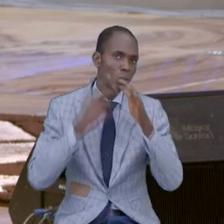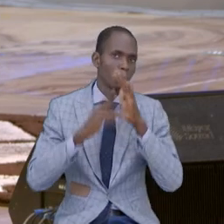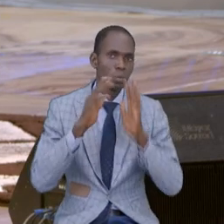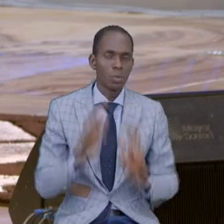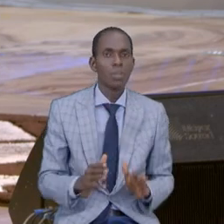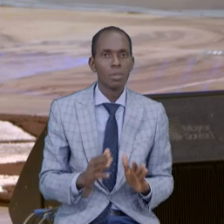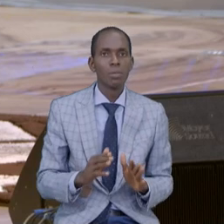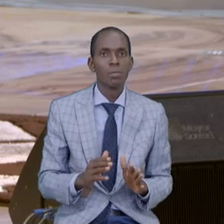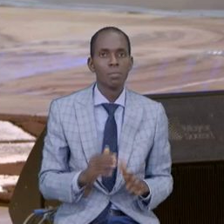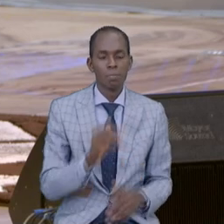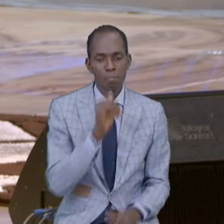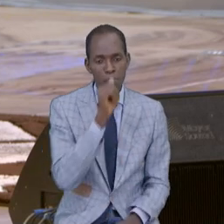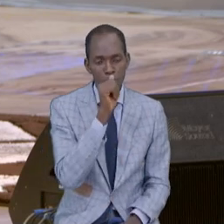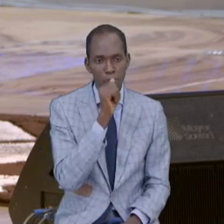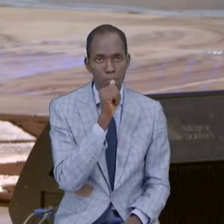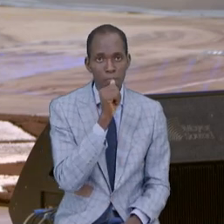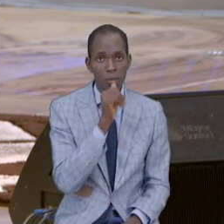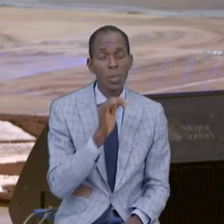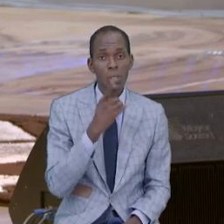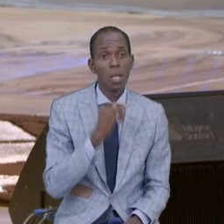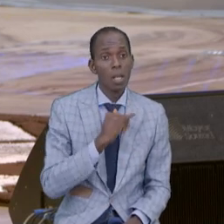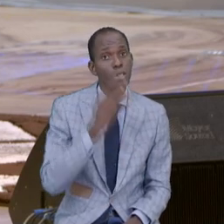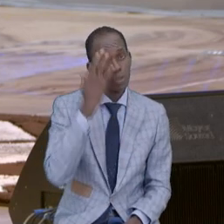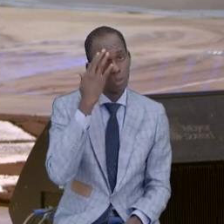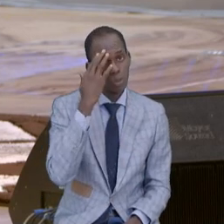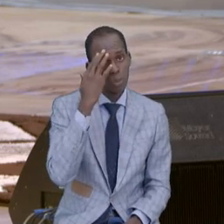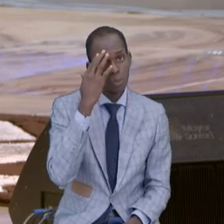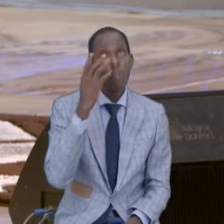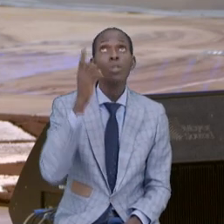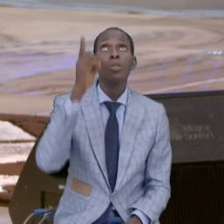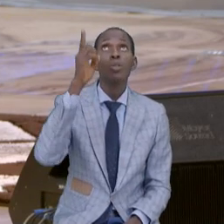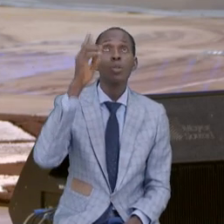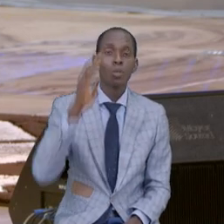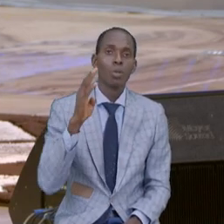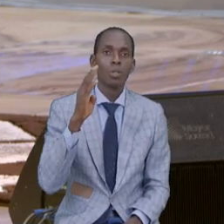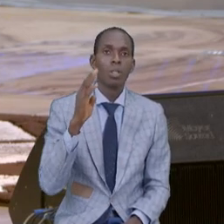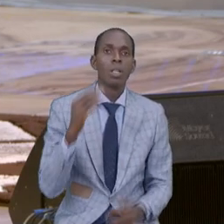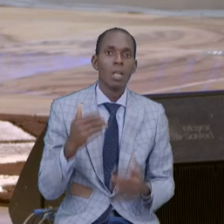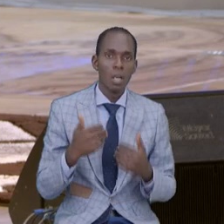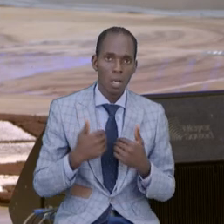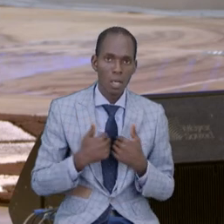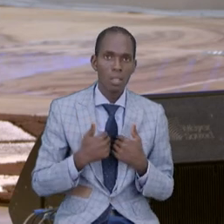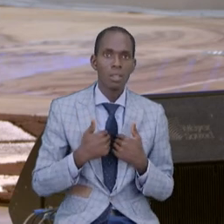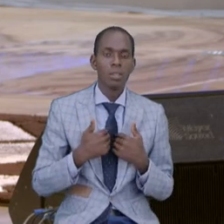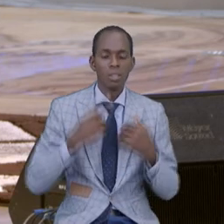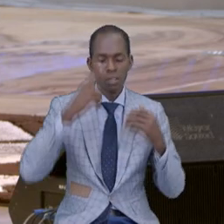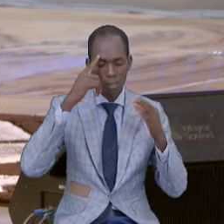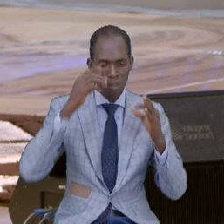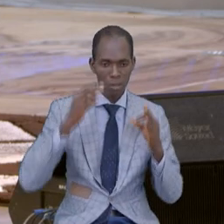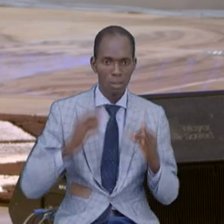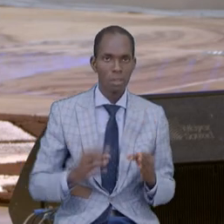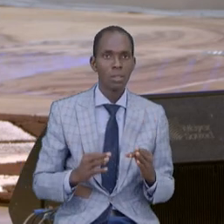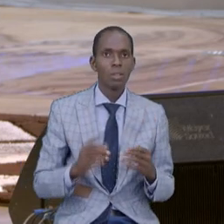forbear and said, I know that God has determined